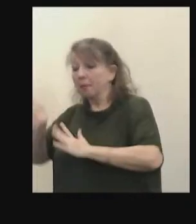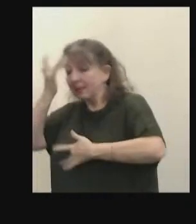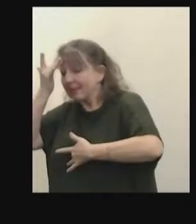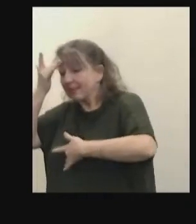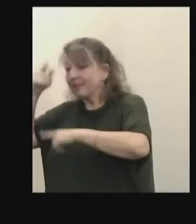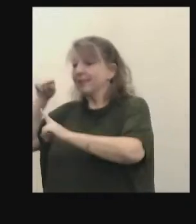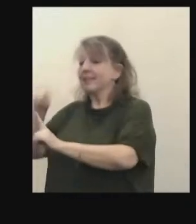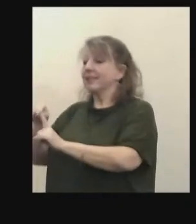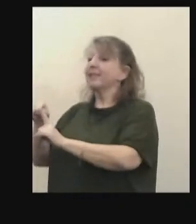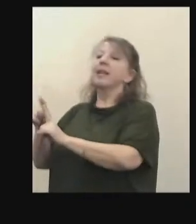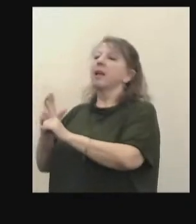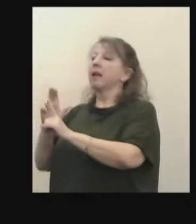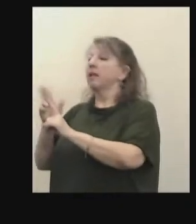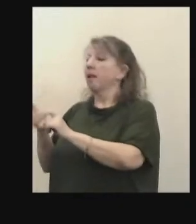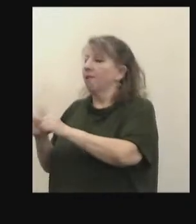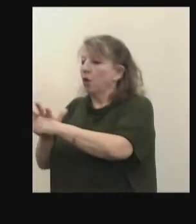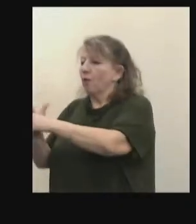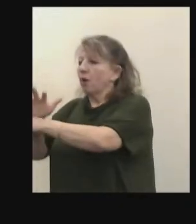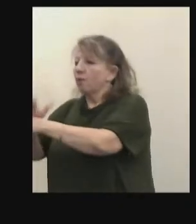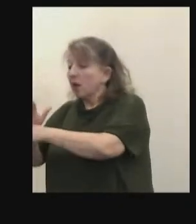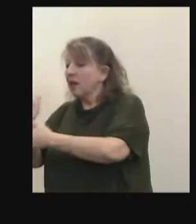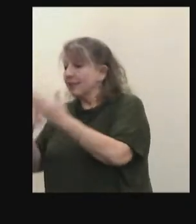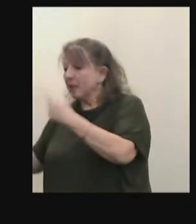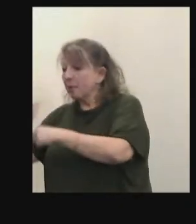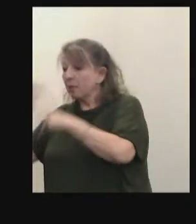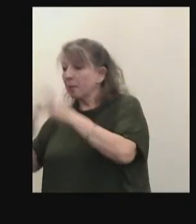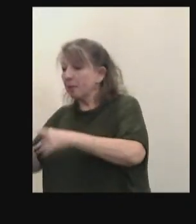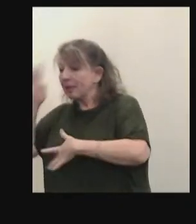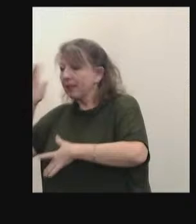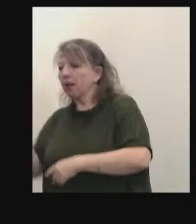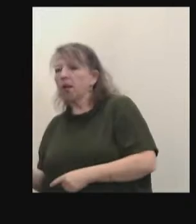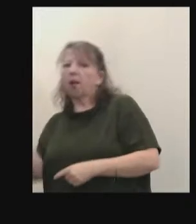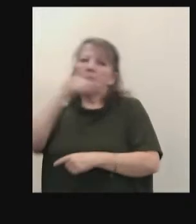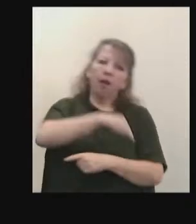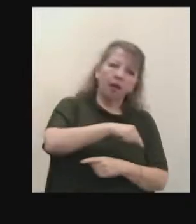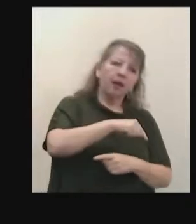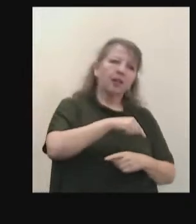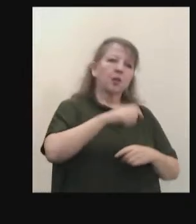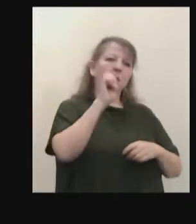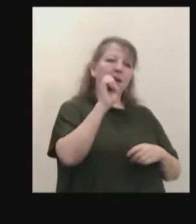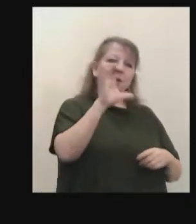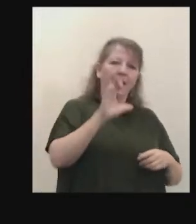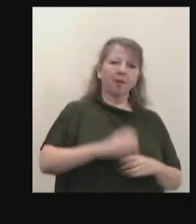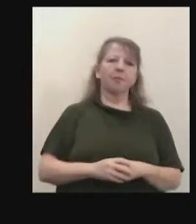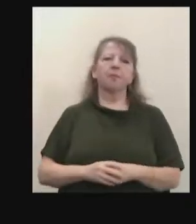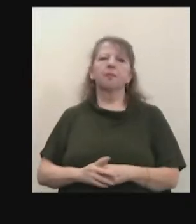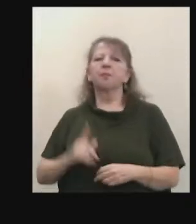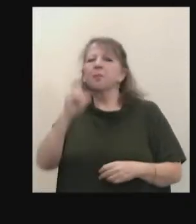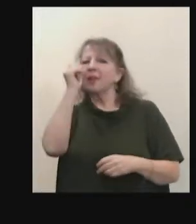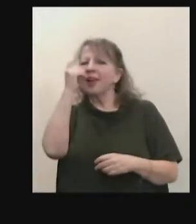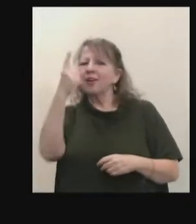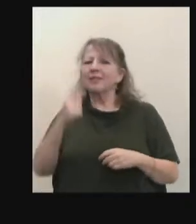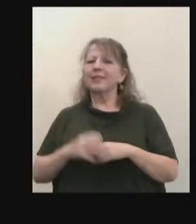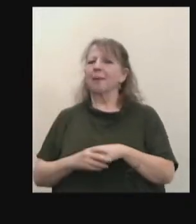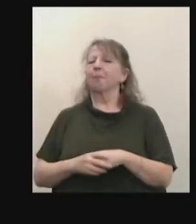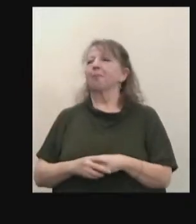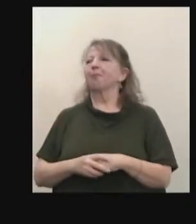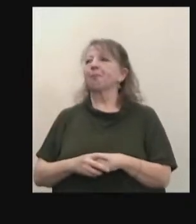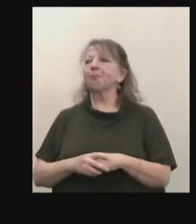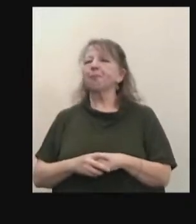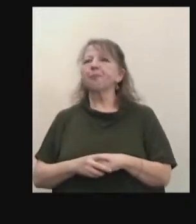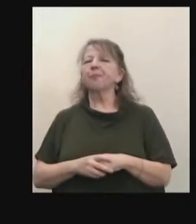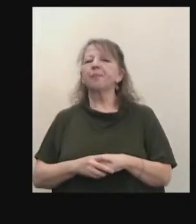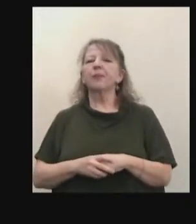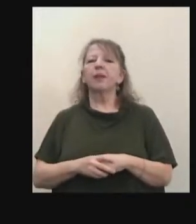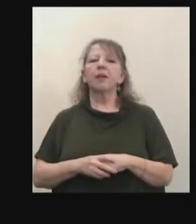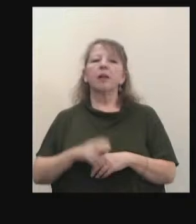are coming to Erie County. To give you an idea of the difference between year to year, let's look at a couple hospitals. On